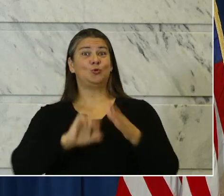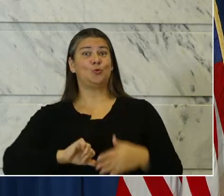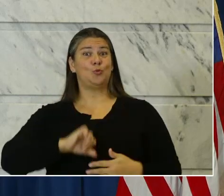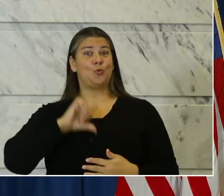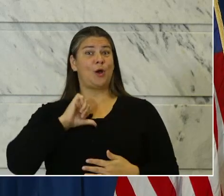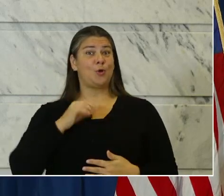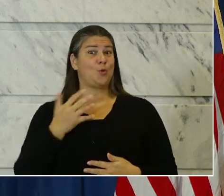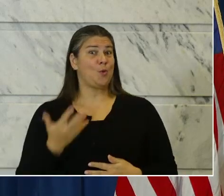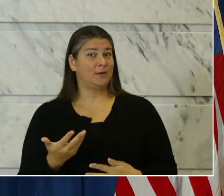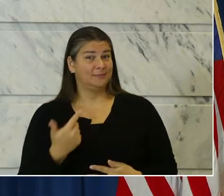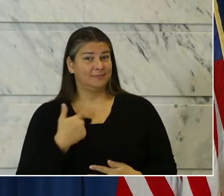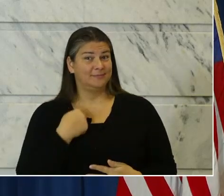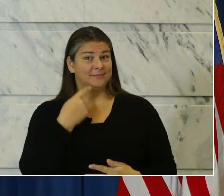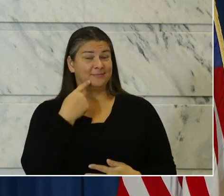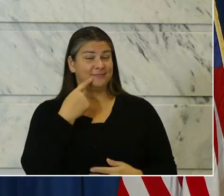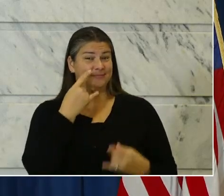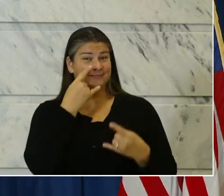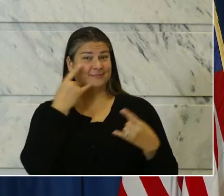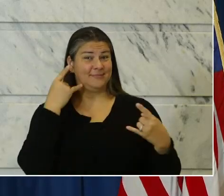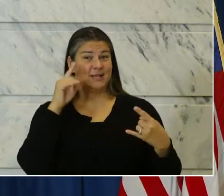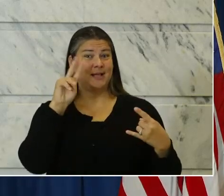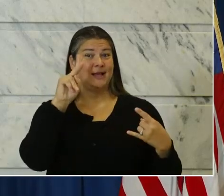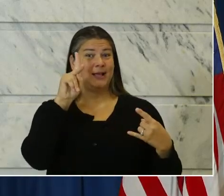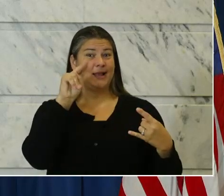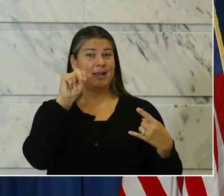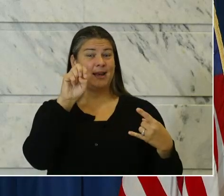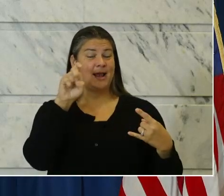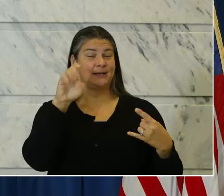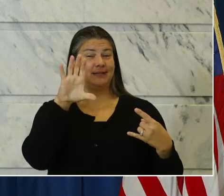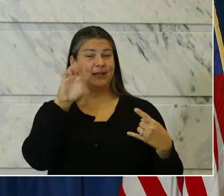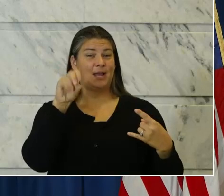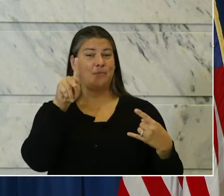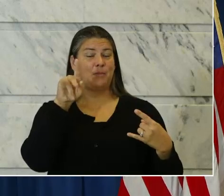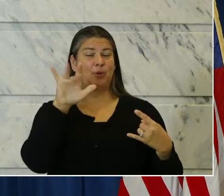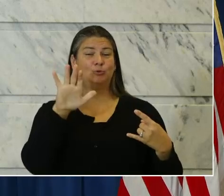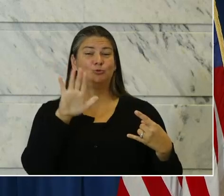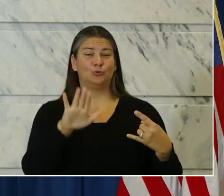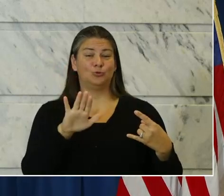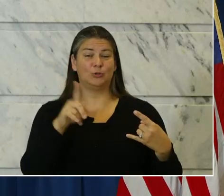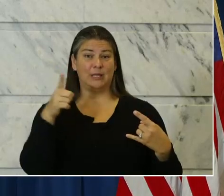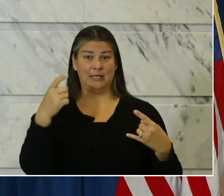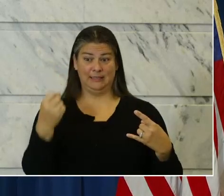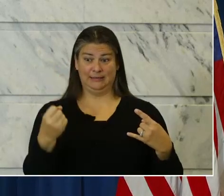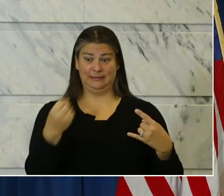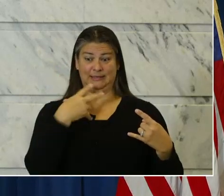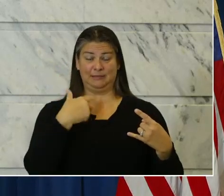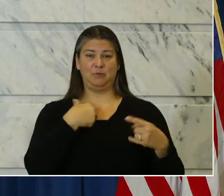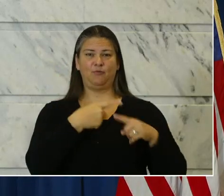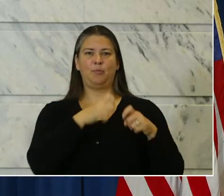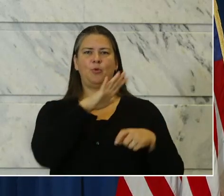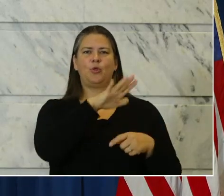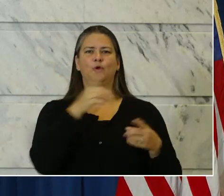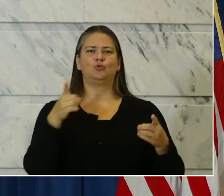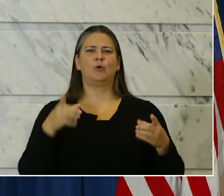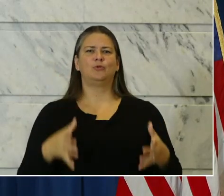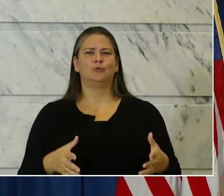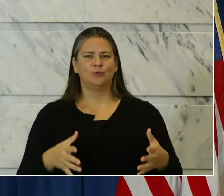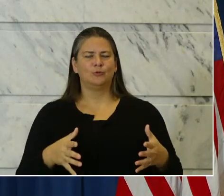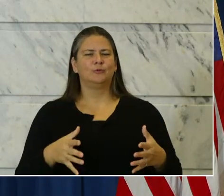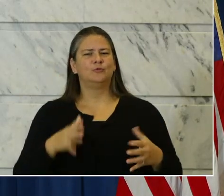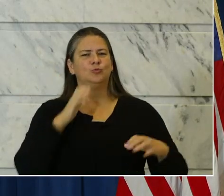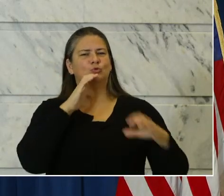I'm wearing Knox County Public Schools. This was sent to me by their Director of